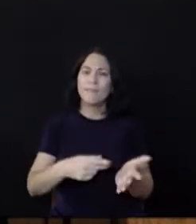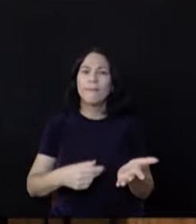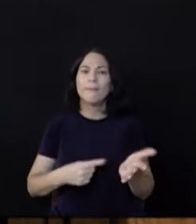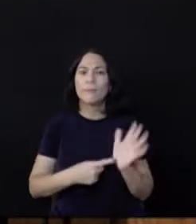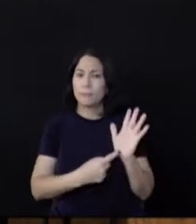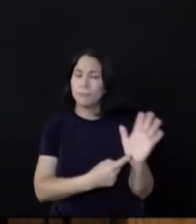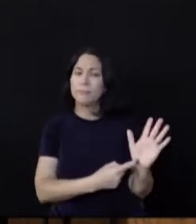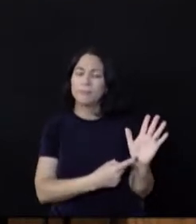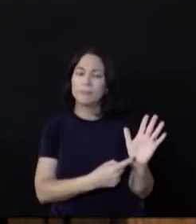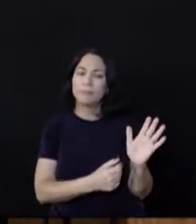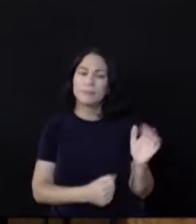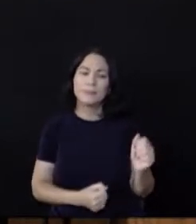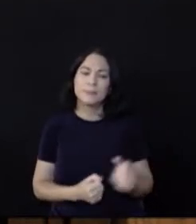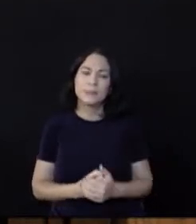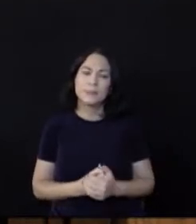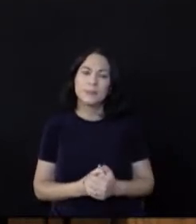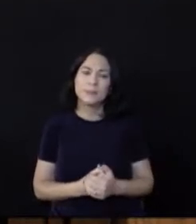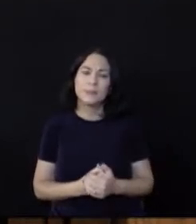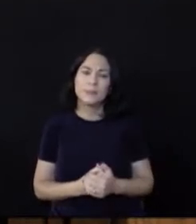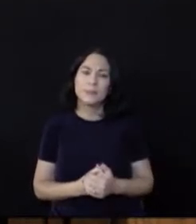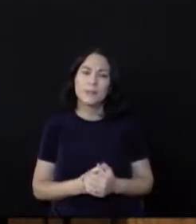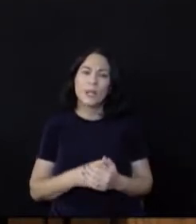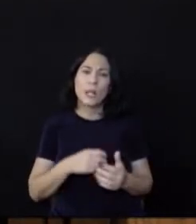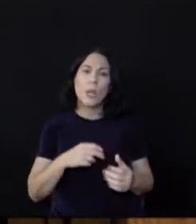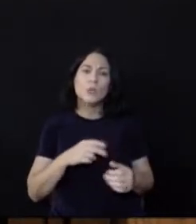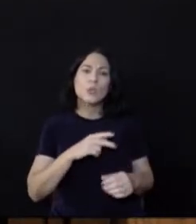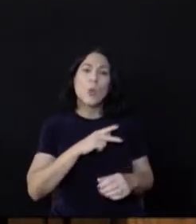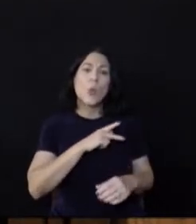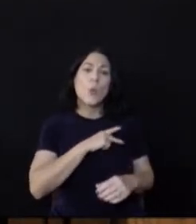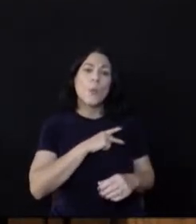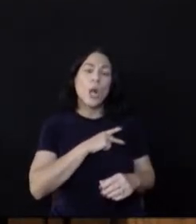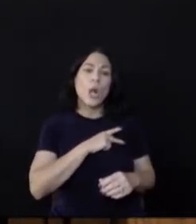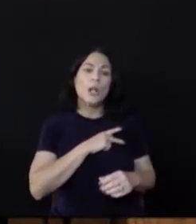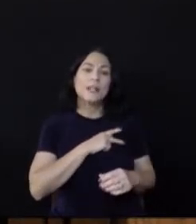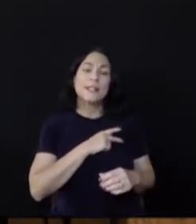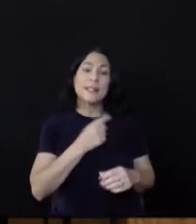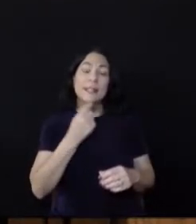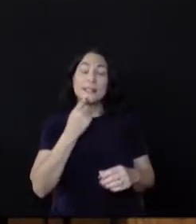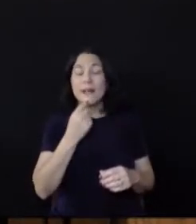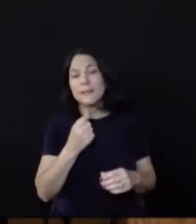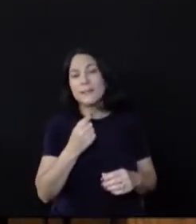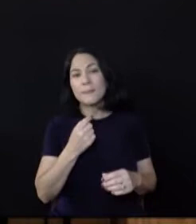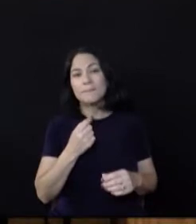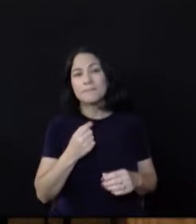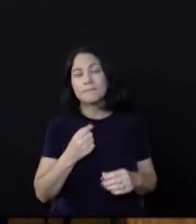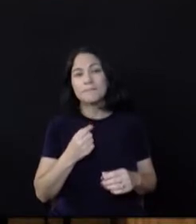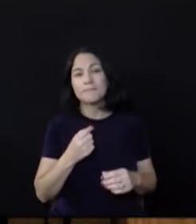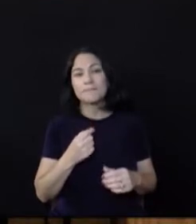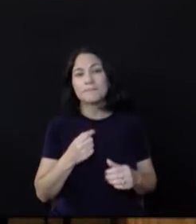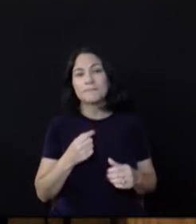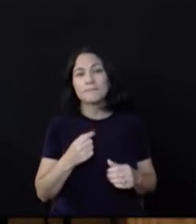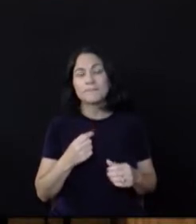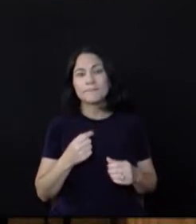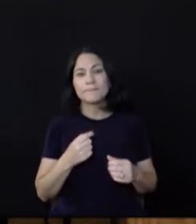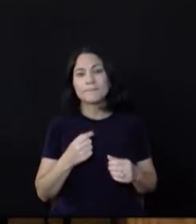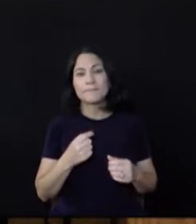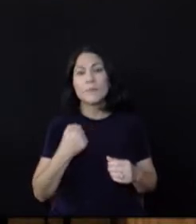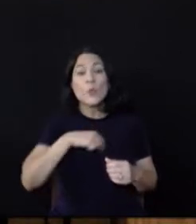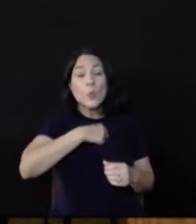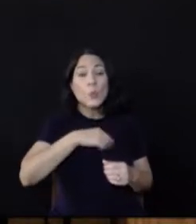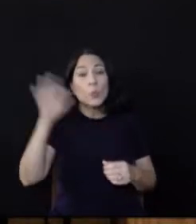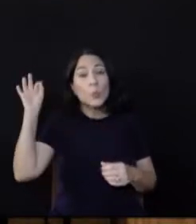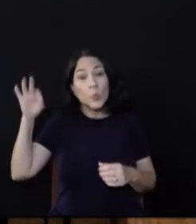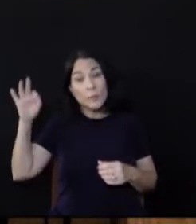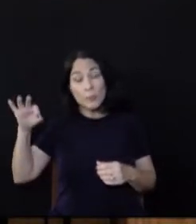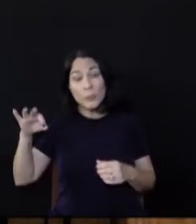Paul, in 1 Corinthians 15, beginning with verse 12, says it this way. Since we preach that Christ rose